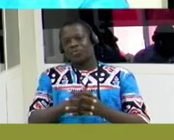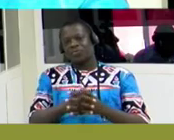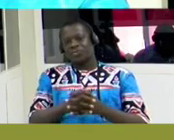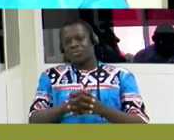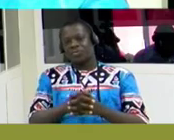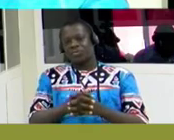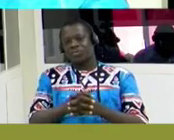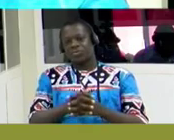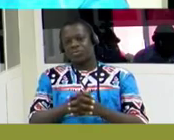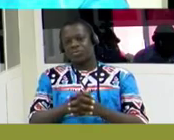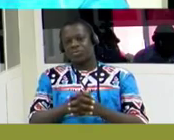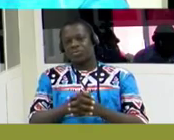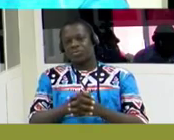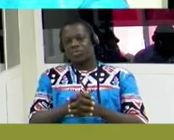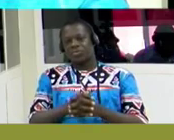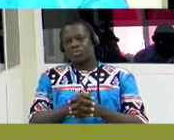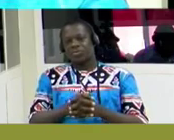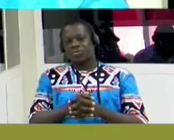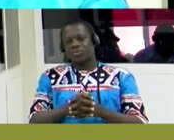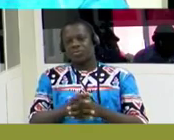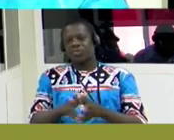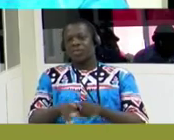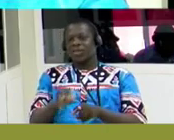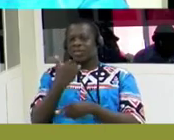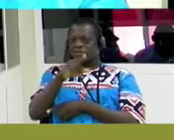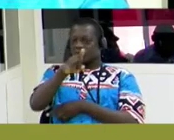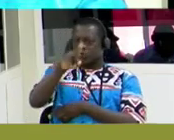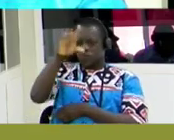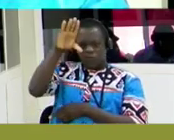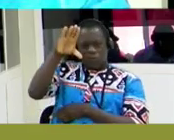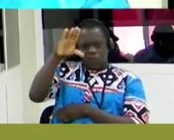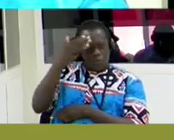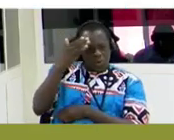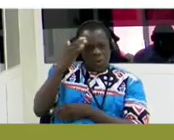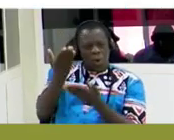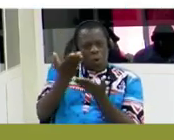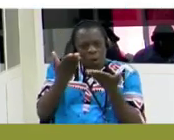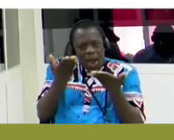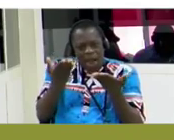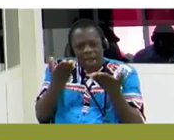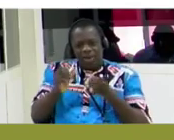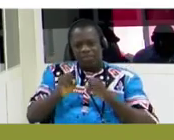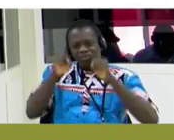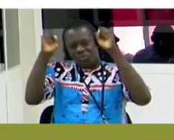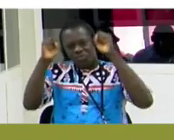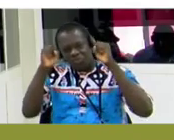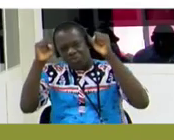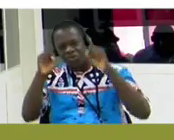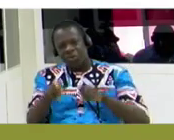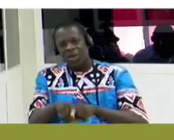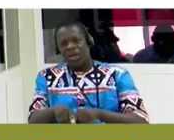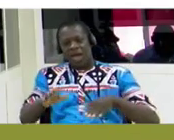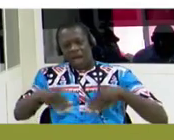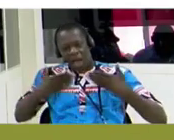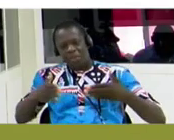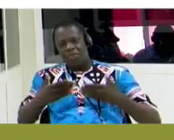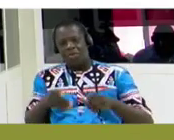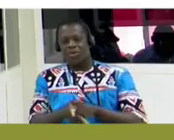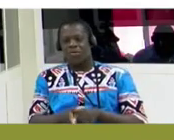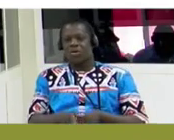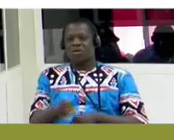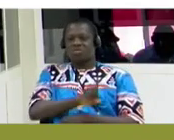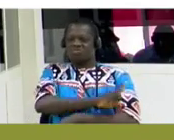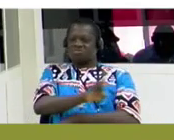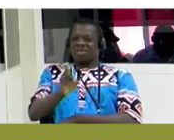Did you ask your, do you know what they were jubilating? What they were celebrating? They said that they have succeeded.